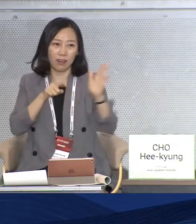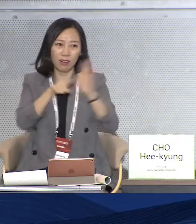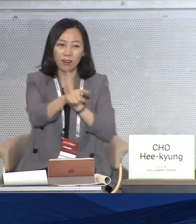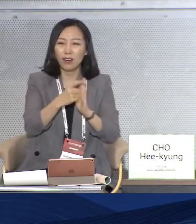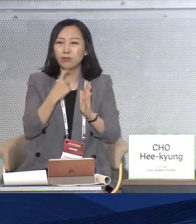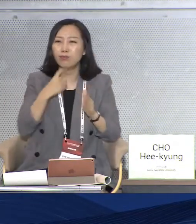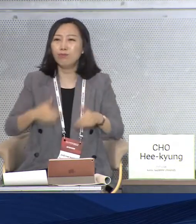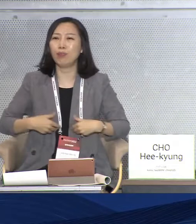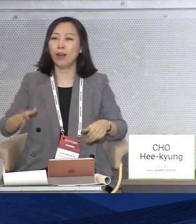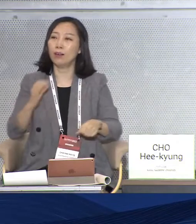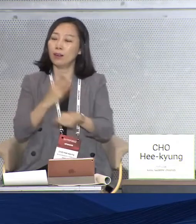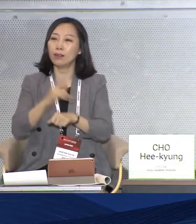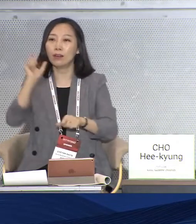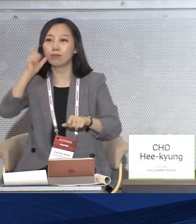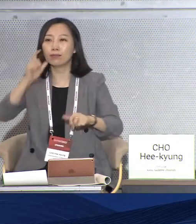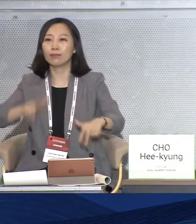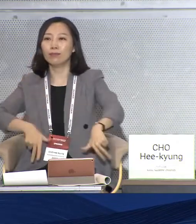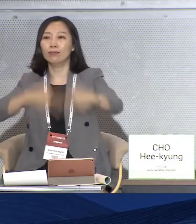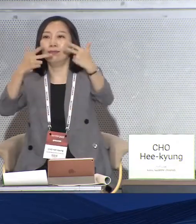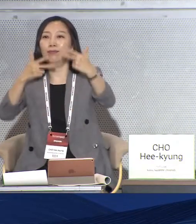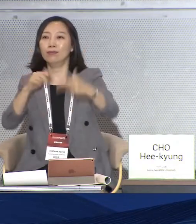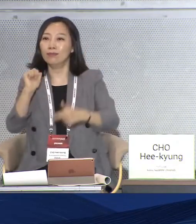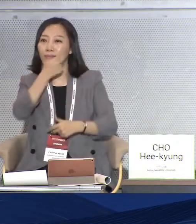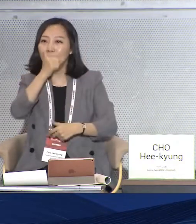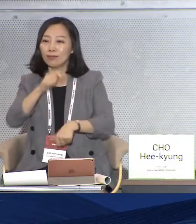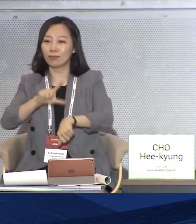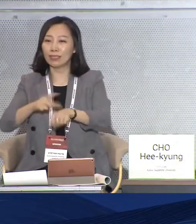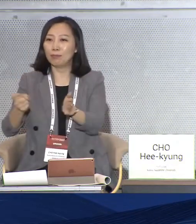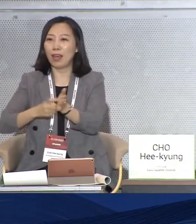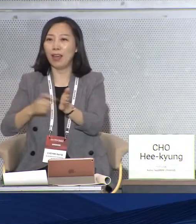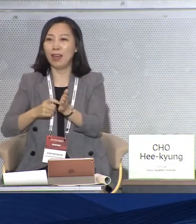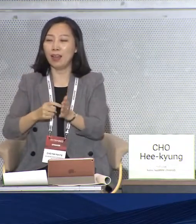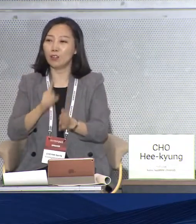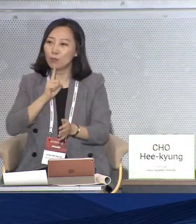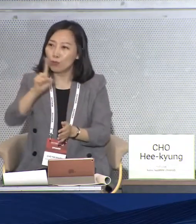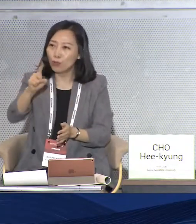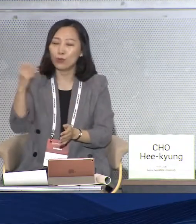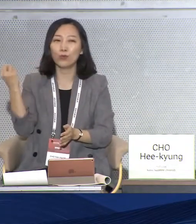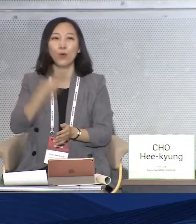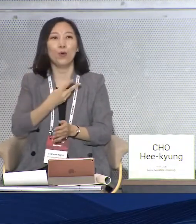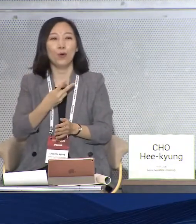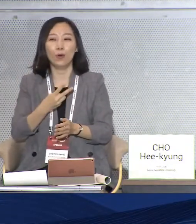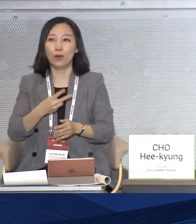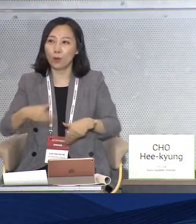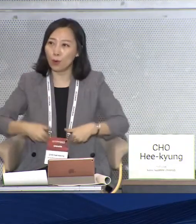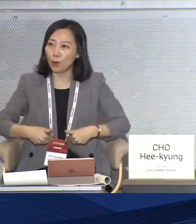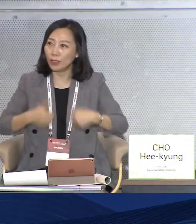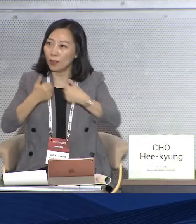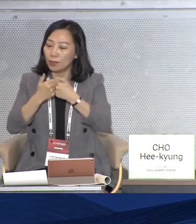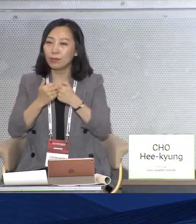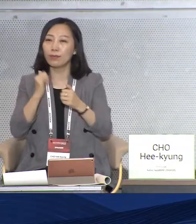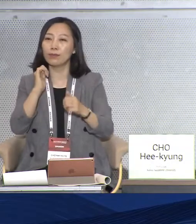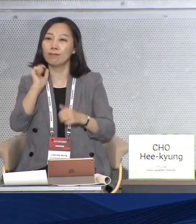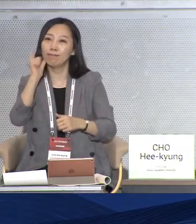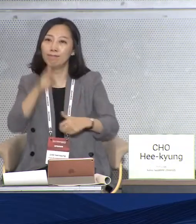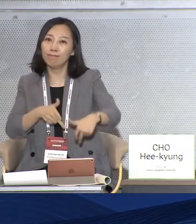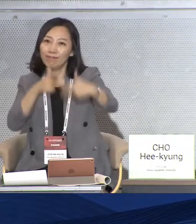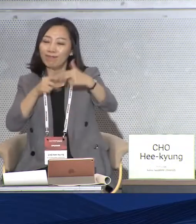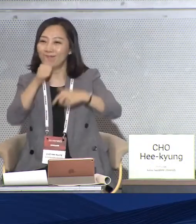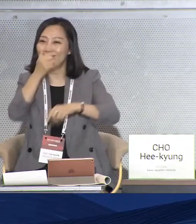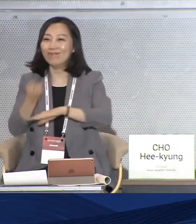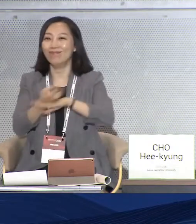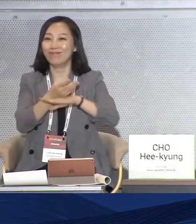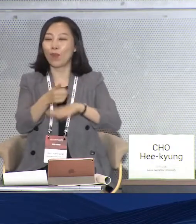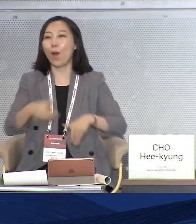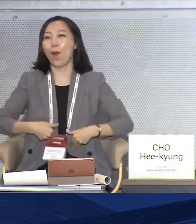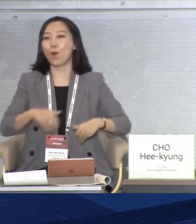And actually, that kept pace with the IT technology, because we do not meet an